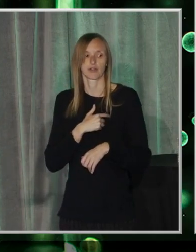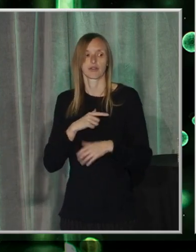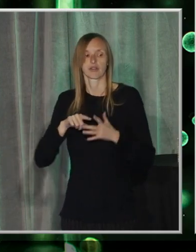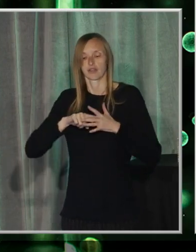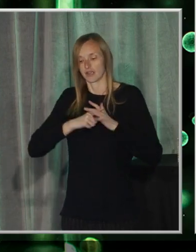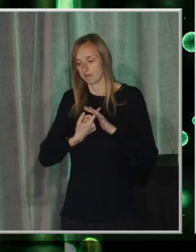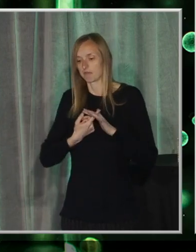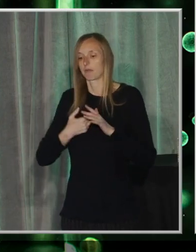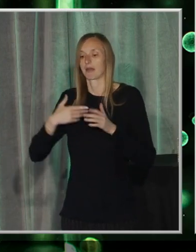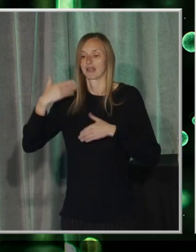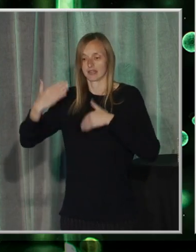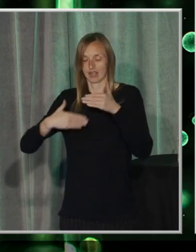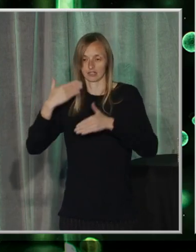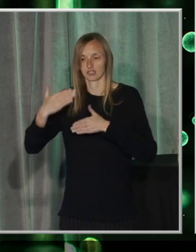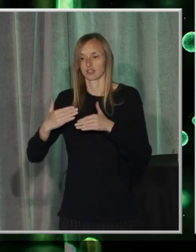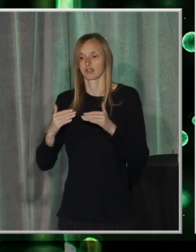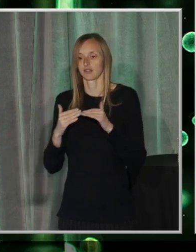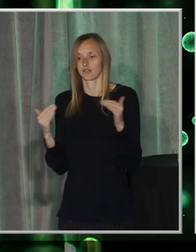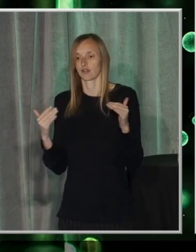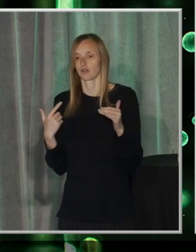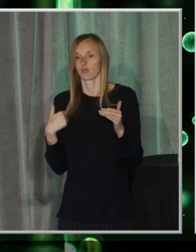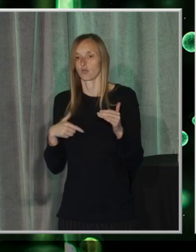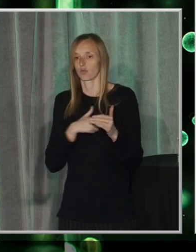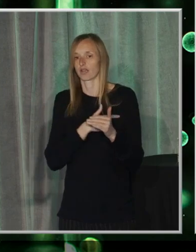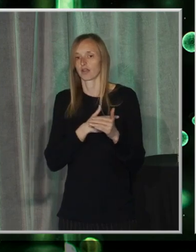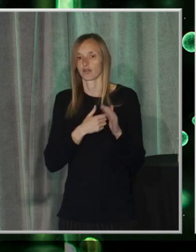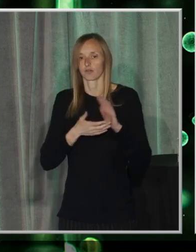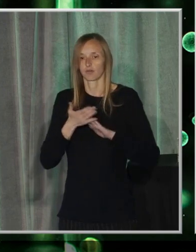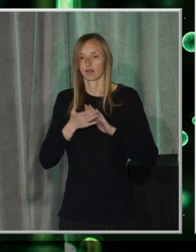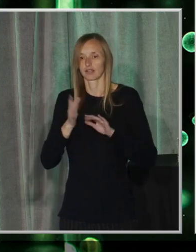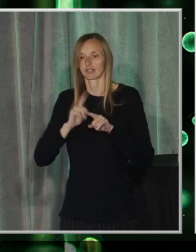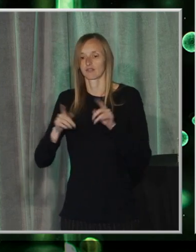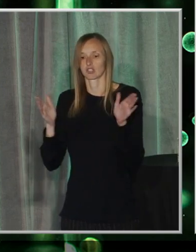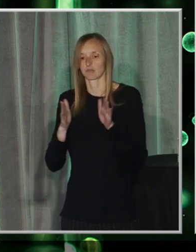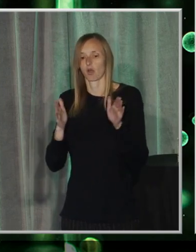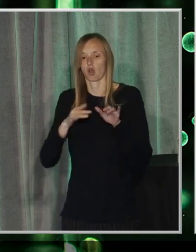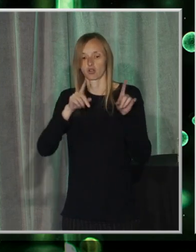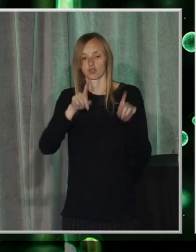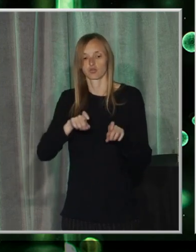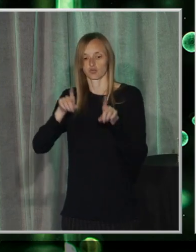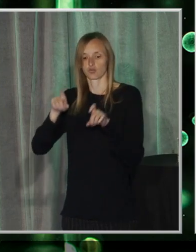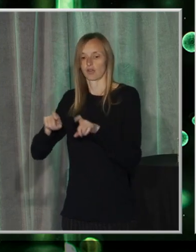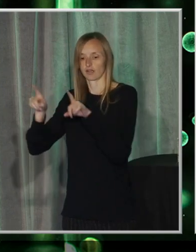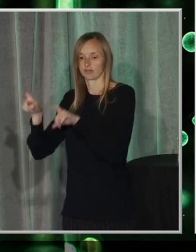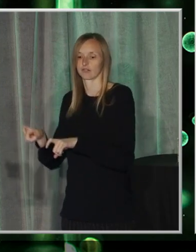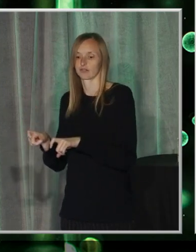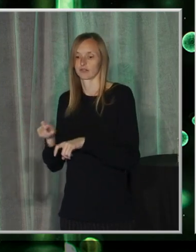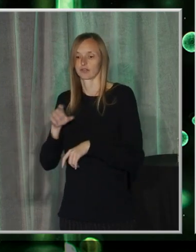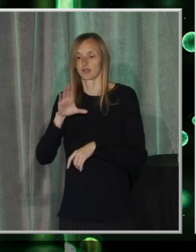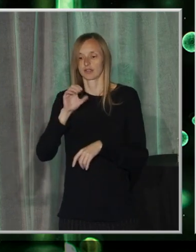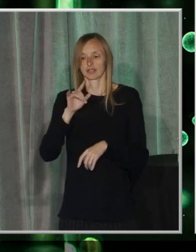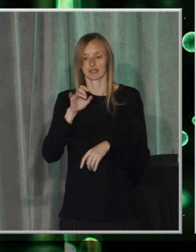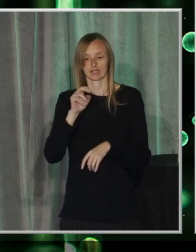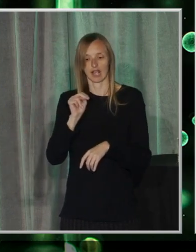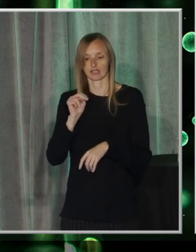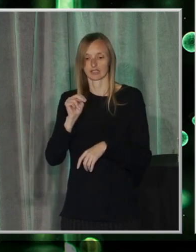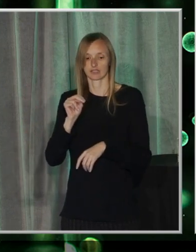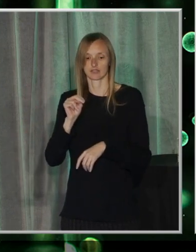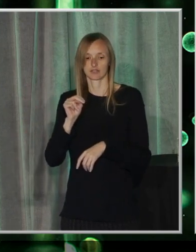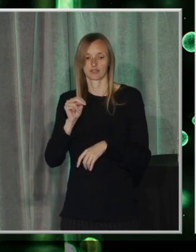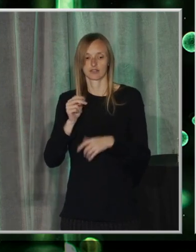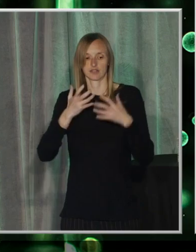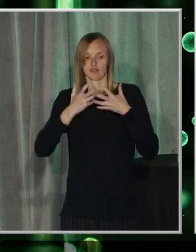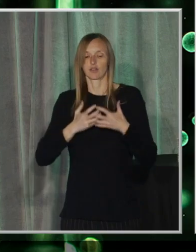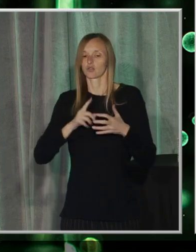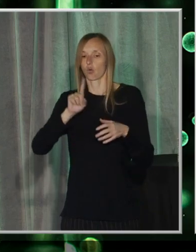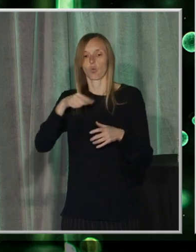implementation phase. We are running trial, different small scale trials. And the cotton factory is actually the only